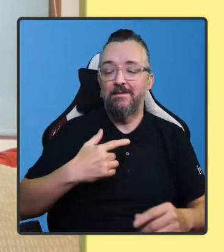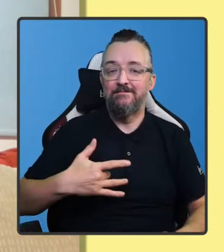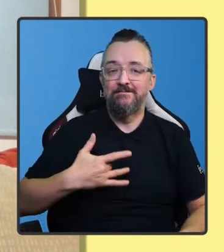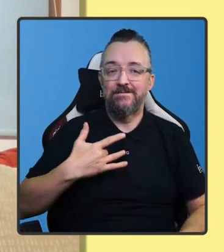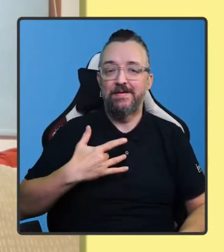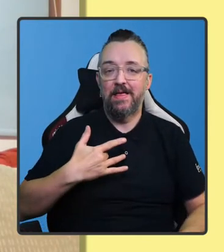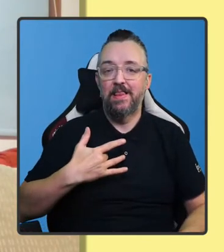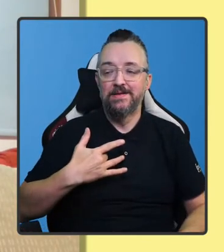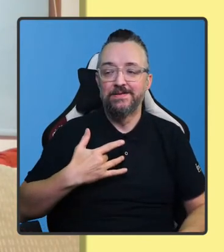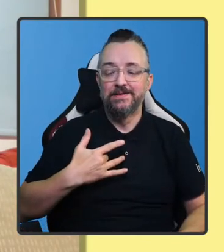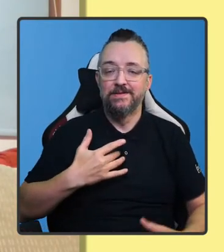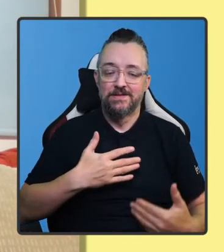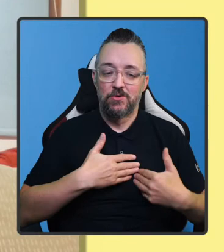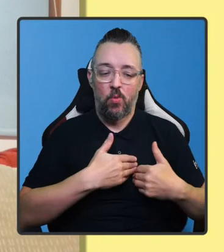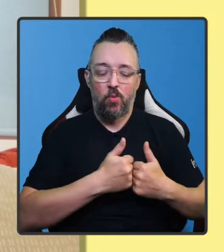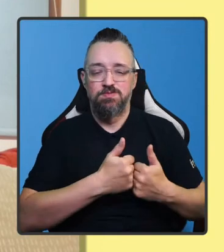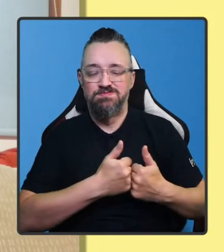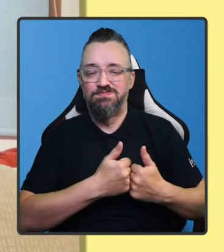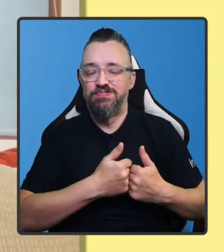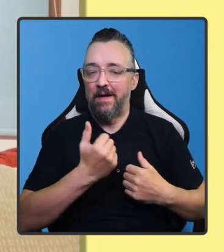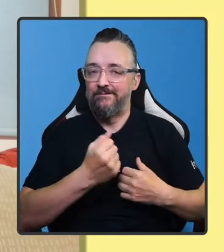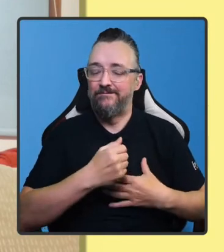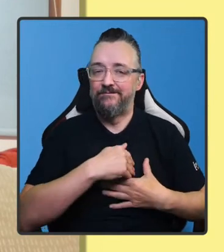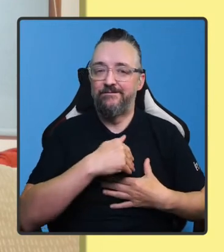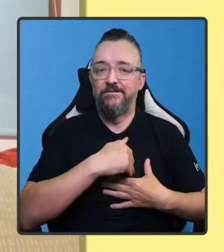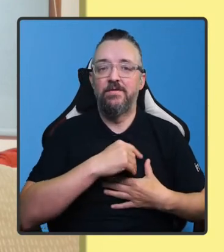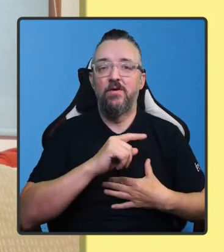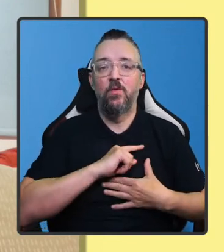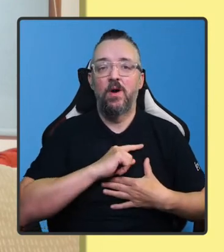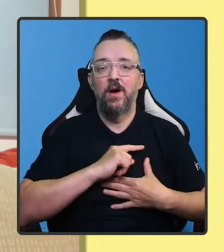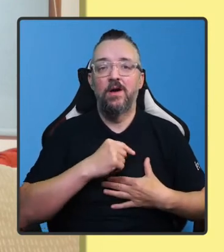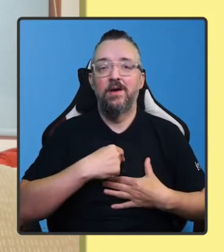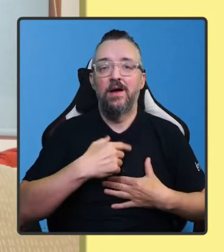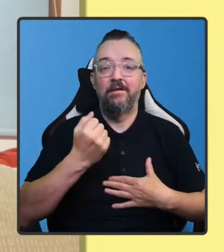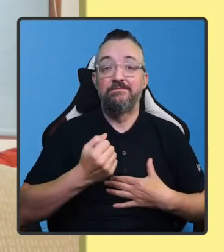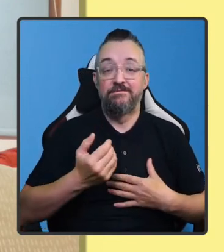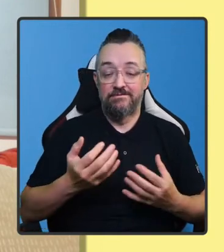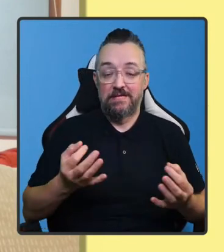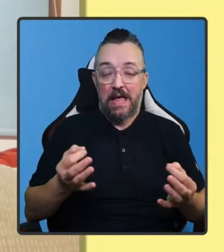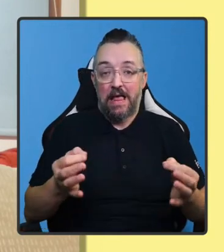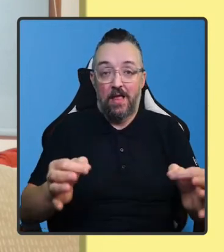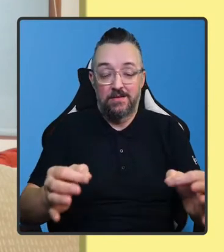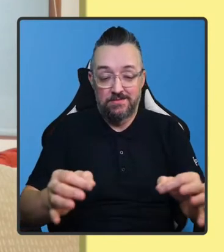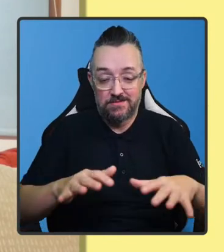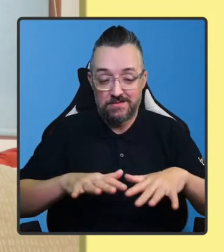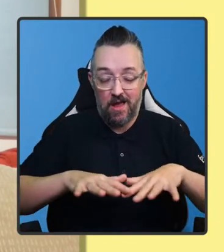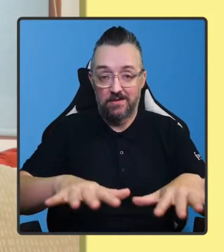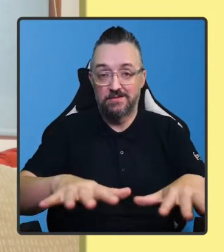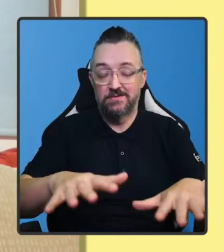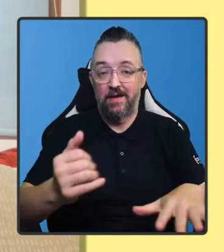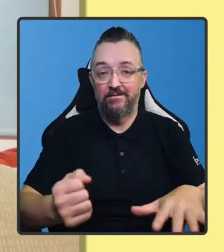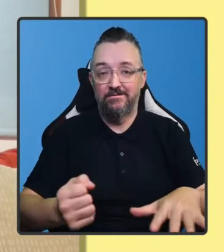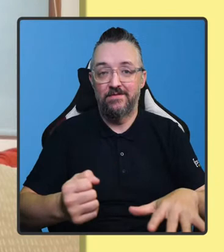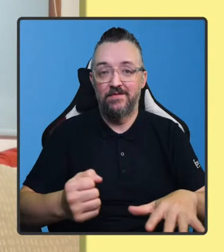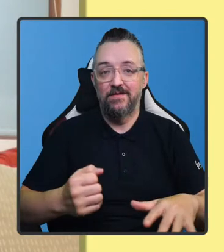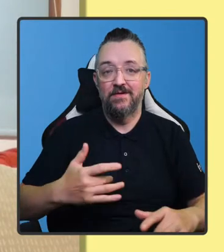to my heart of between having a garden and feeling kind